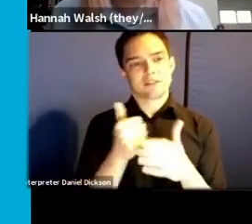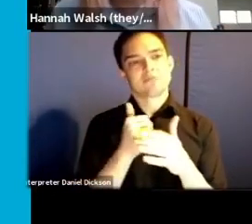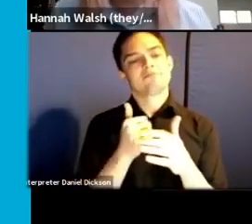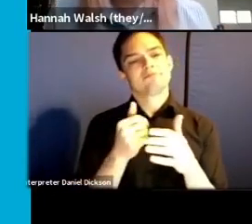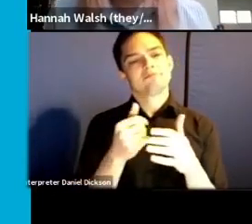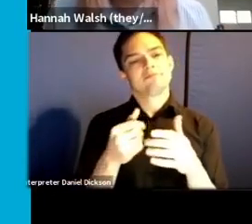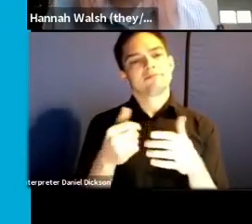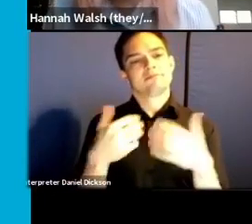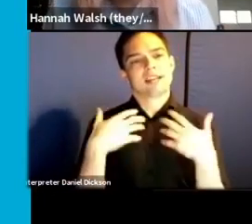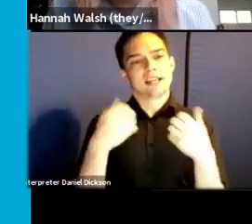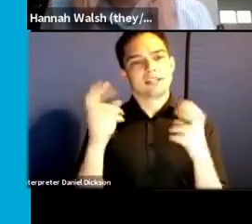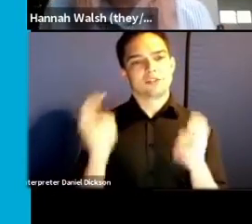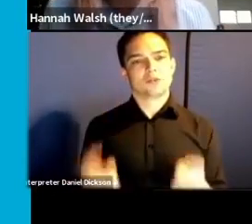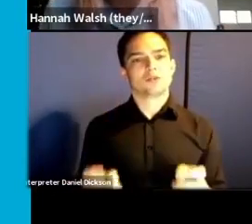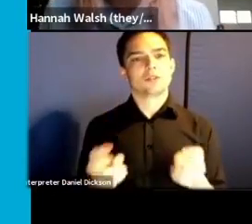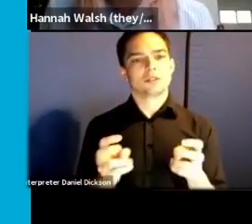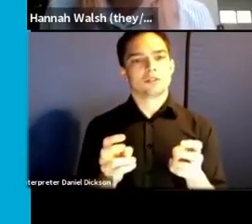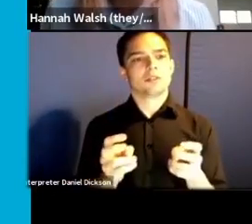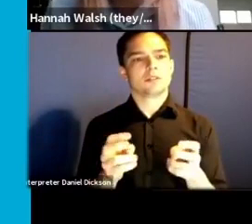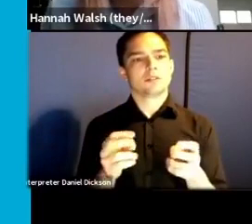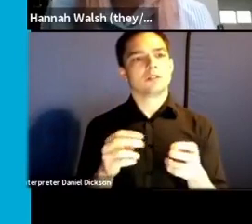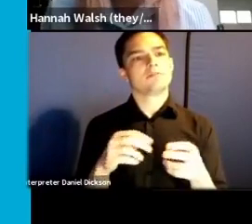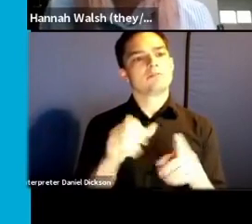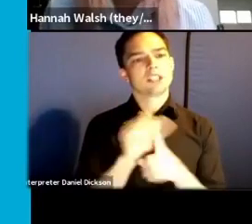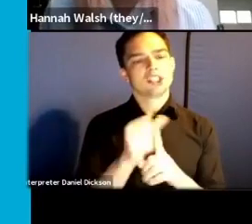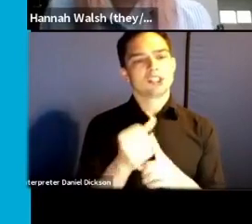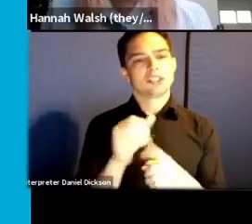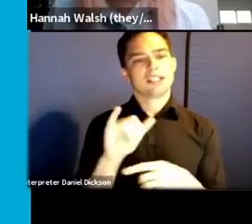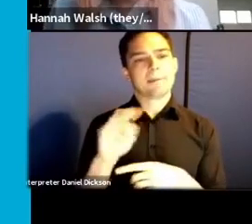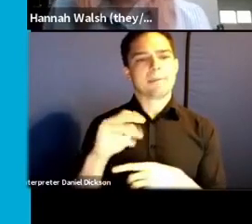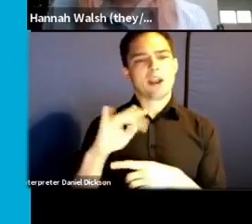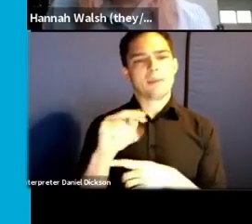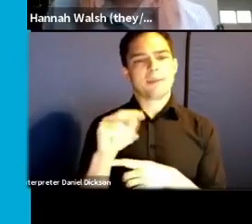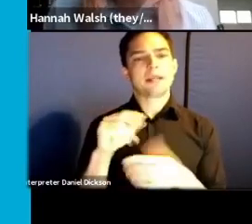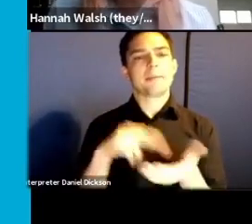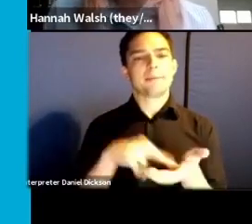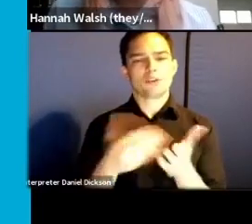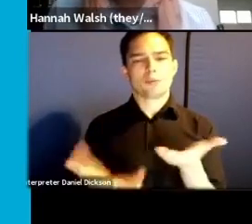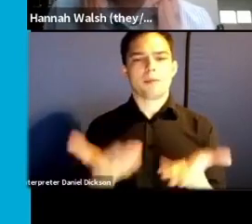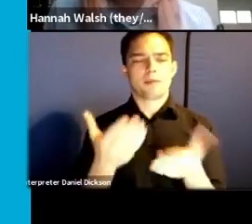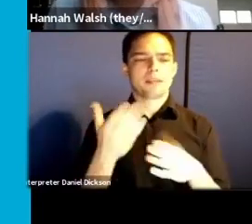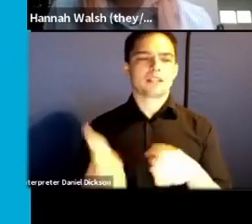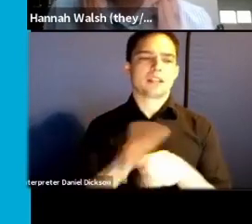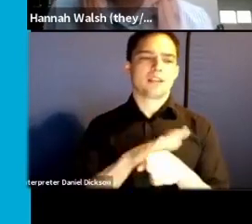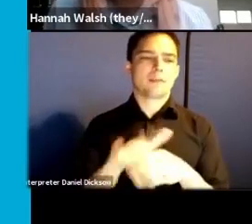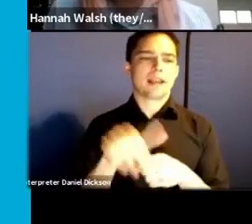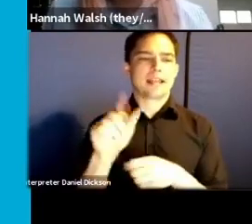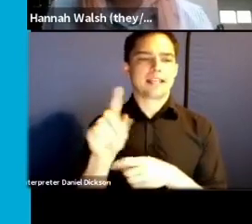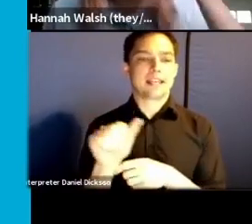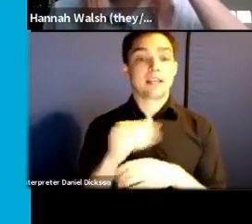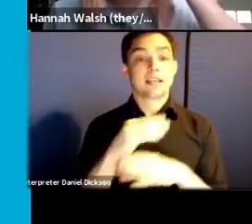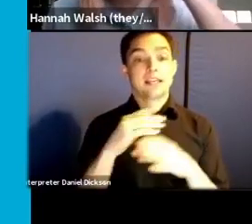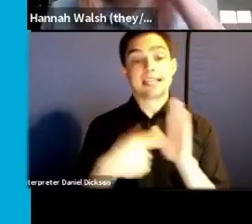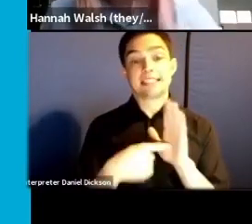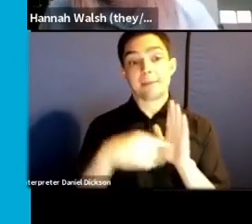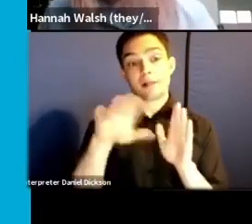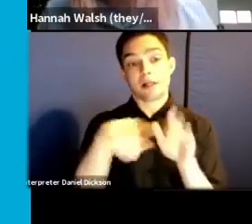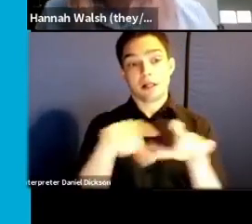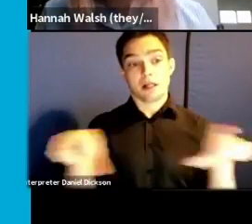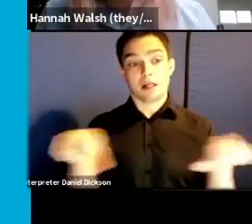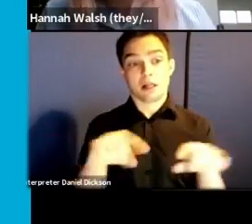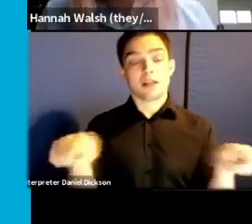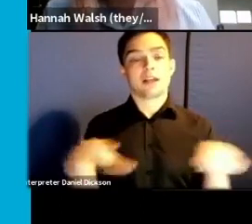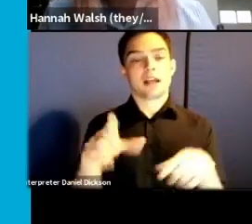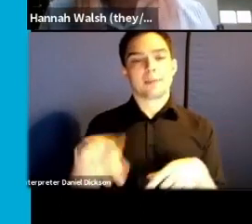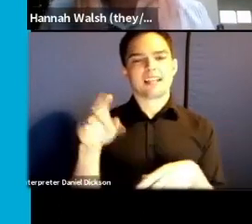or impairment, then you are probably covered by the ADA. And we've provided some examples that the CDC has given, and it was updated